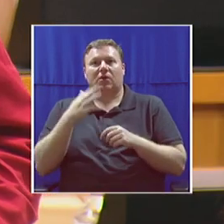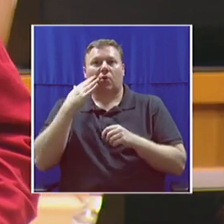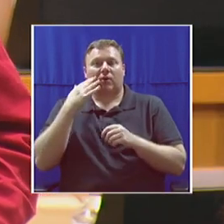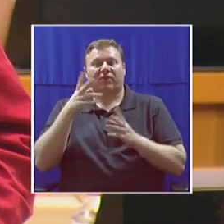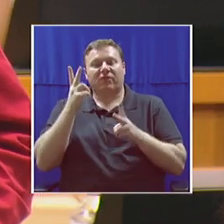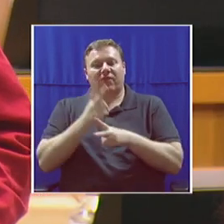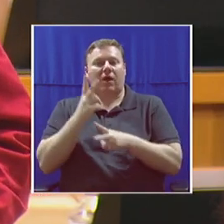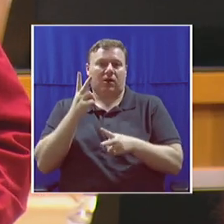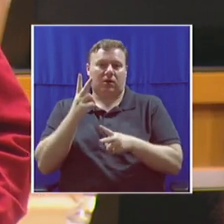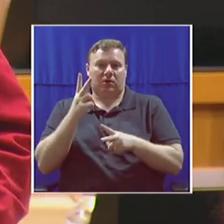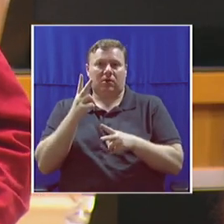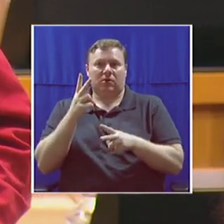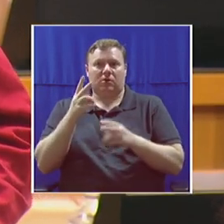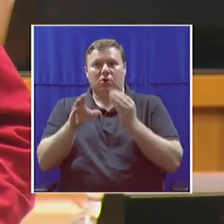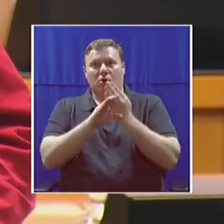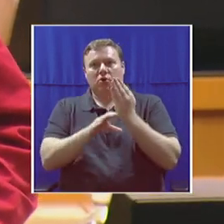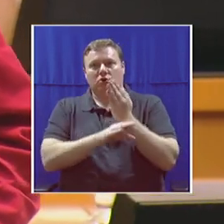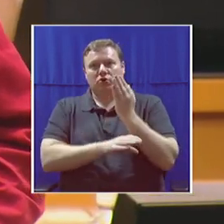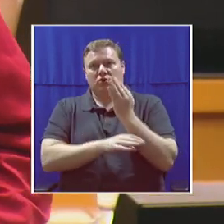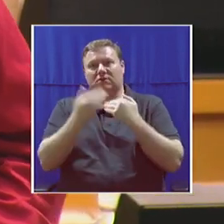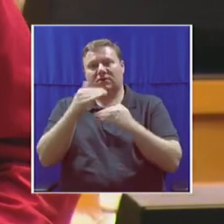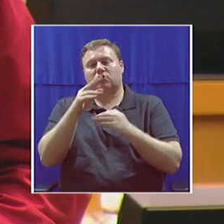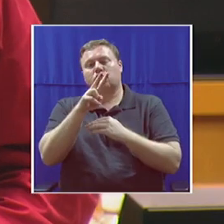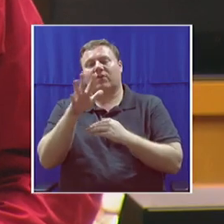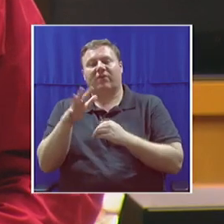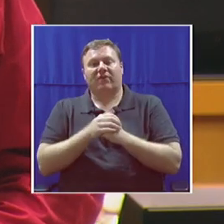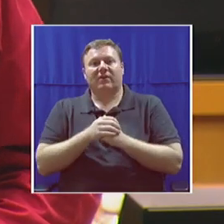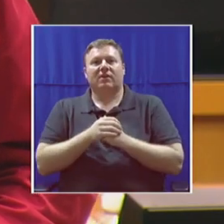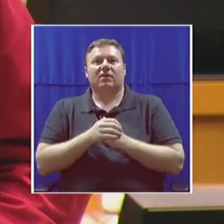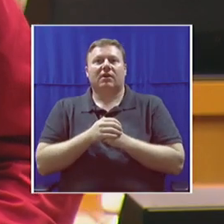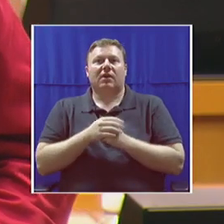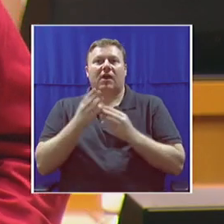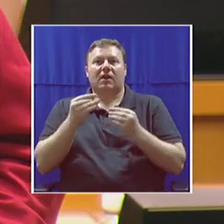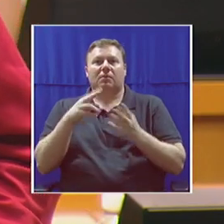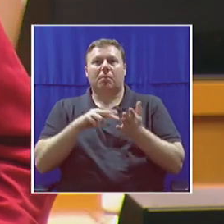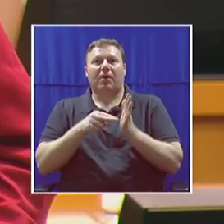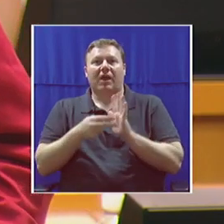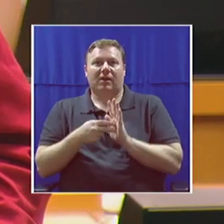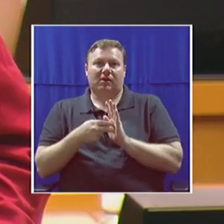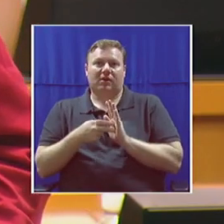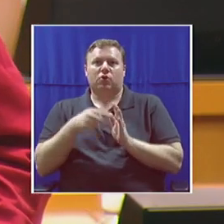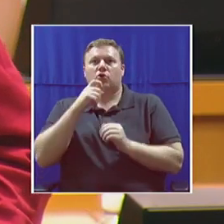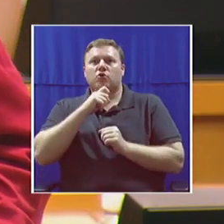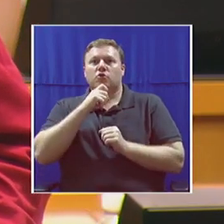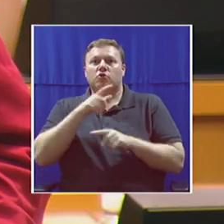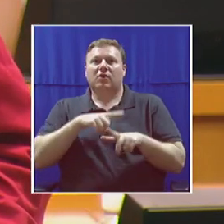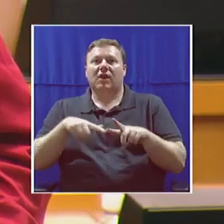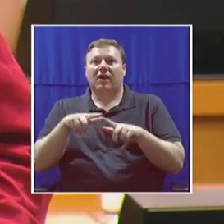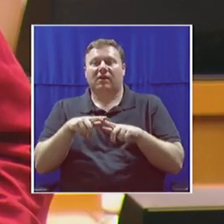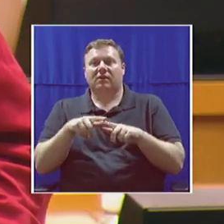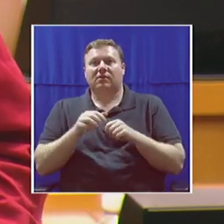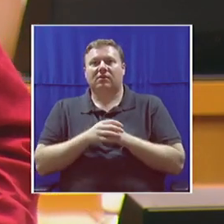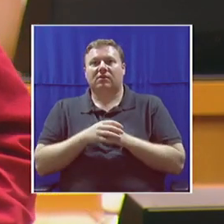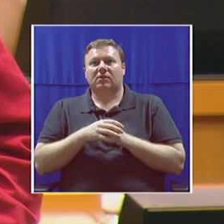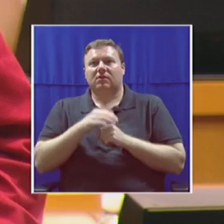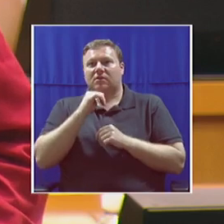25 and develop a comprehensive plan h on the use of land so that we do not find people